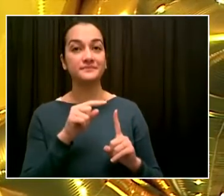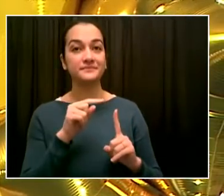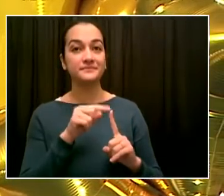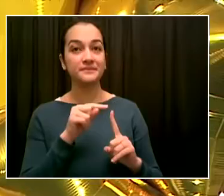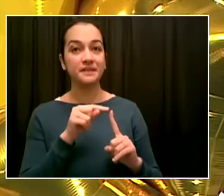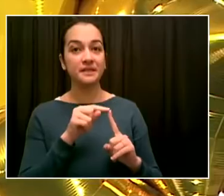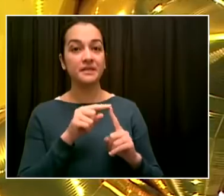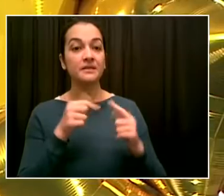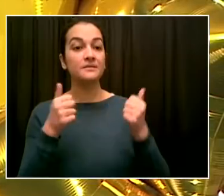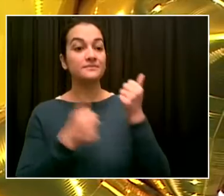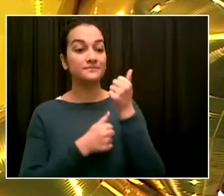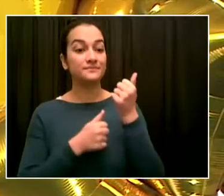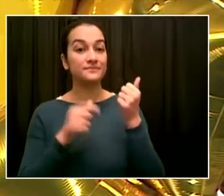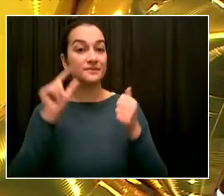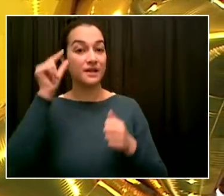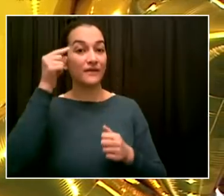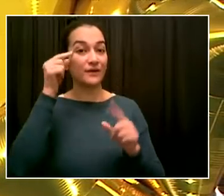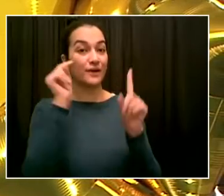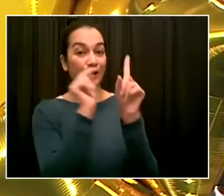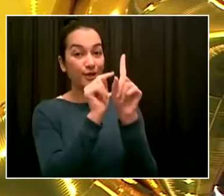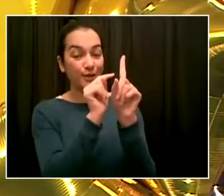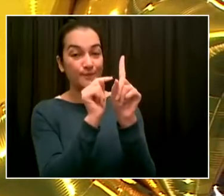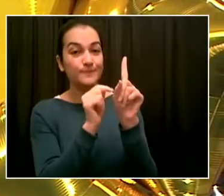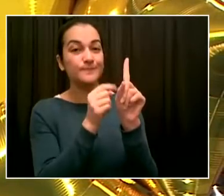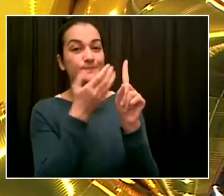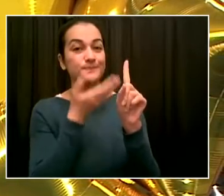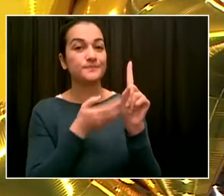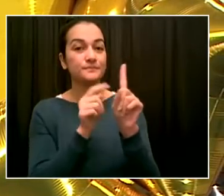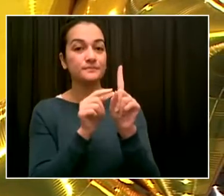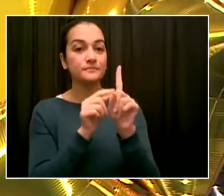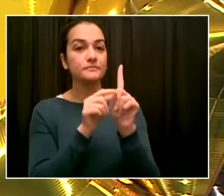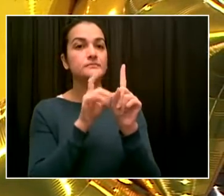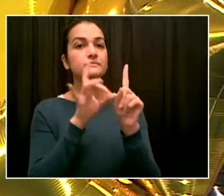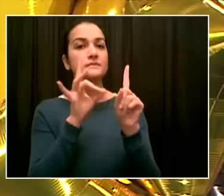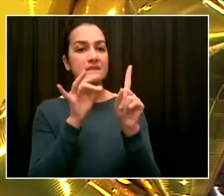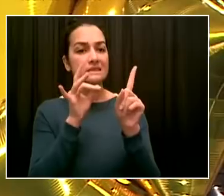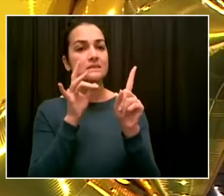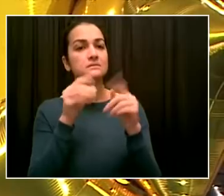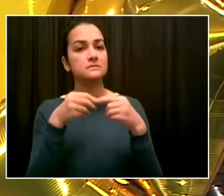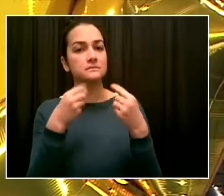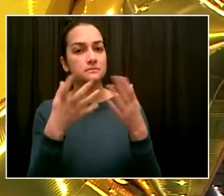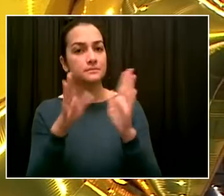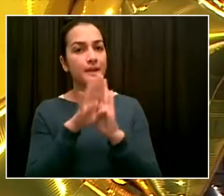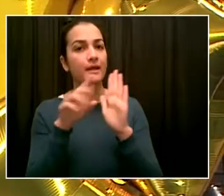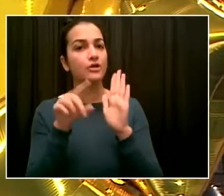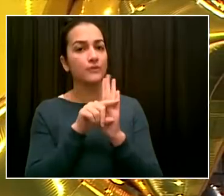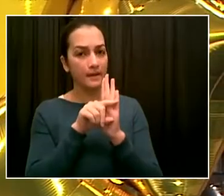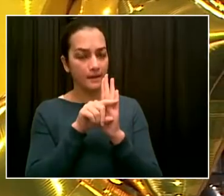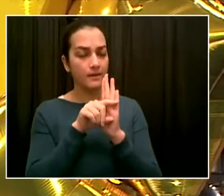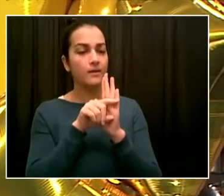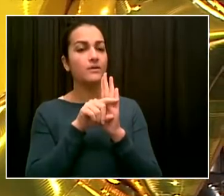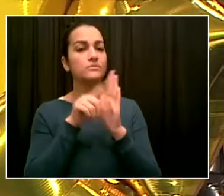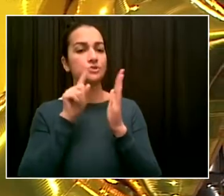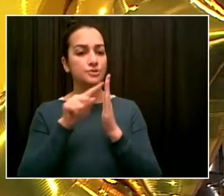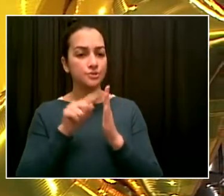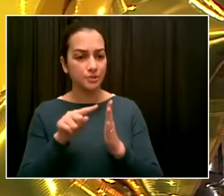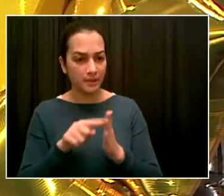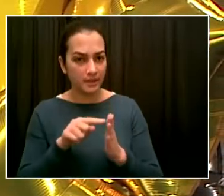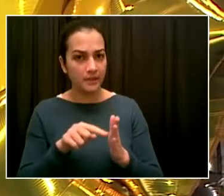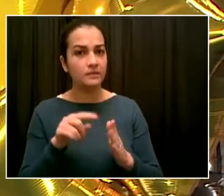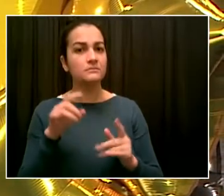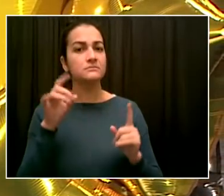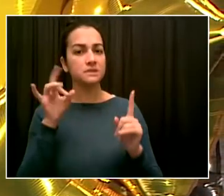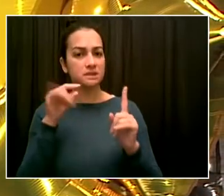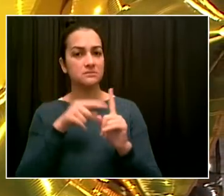he submitted to the governor's office and the state troopers to get sworn in. Do you think it's